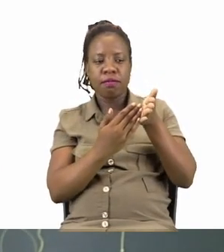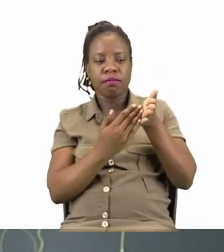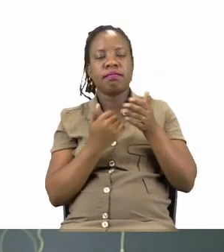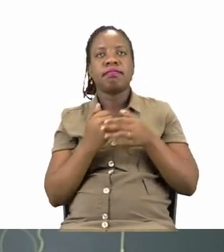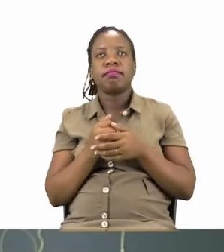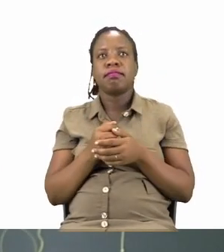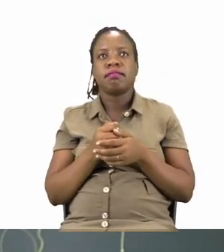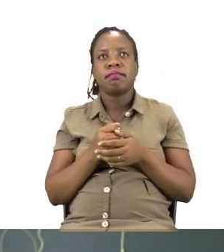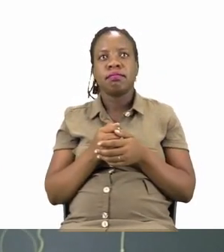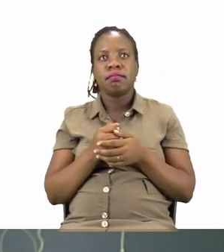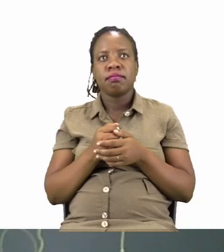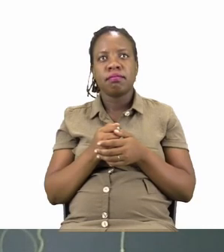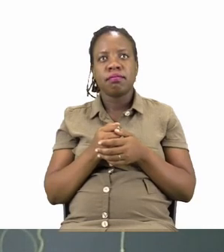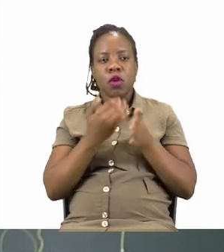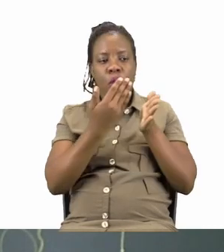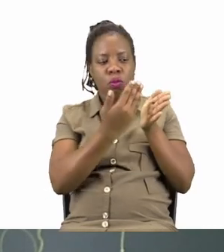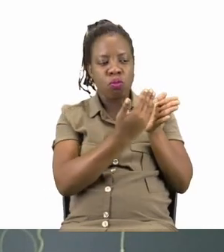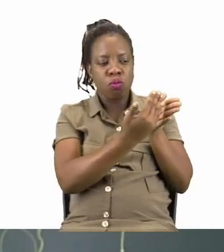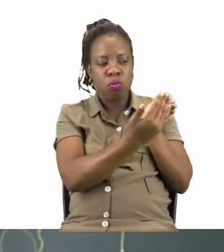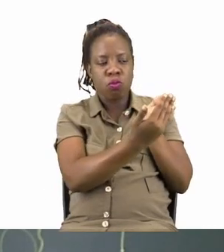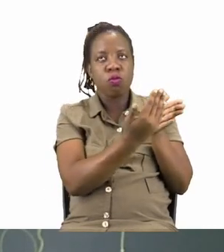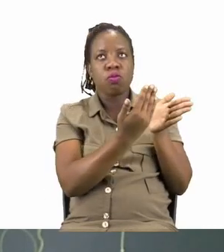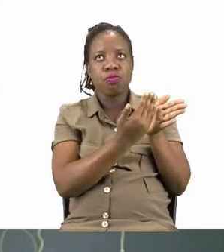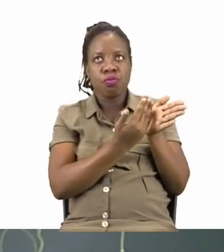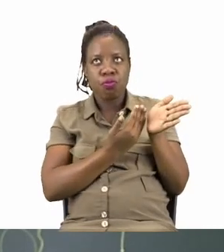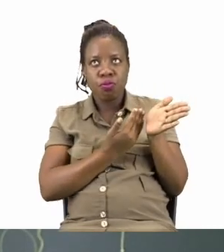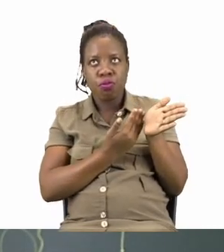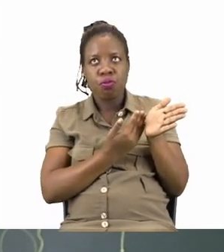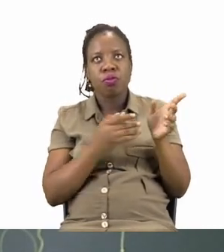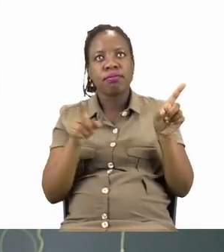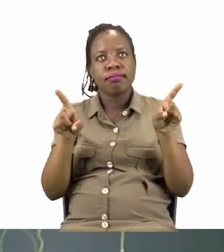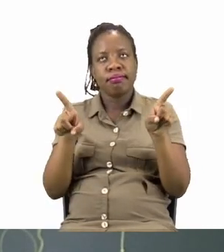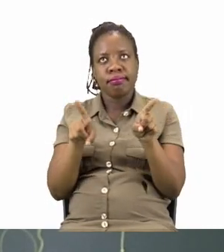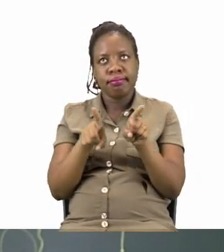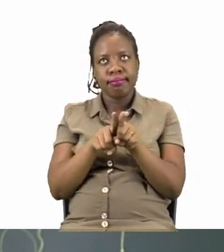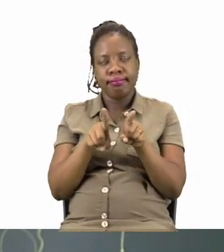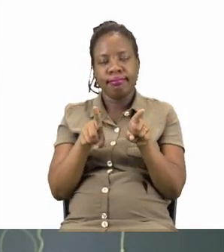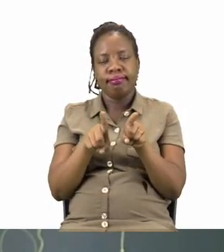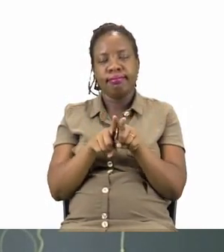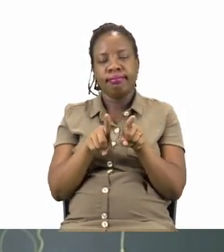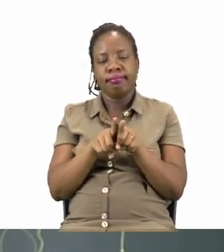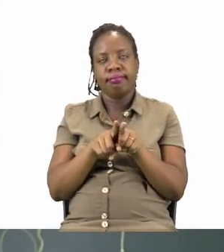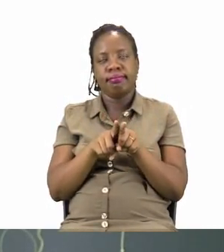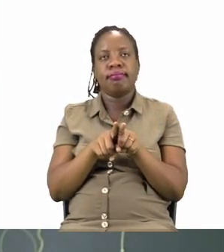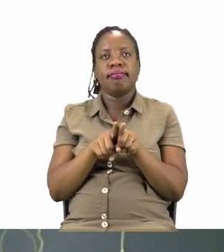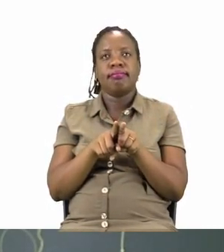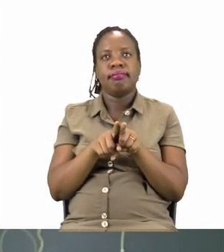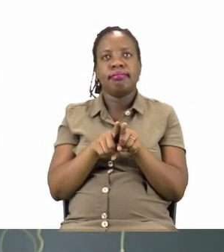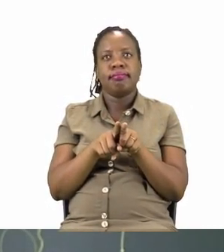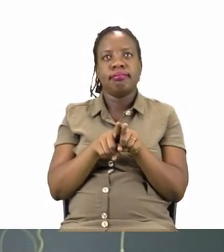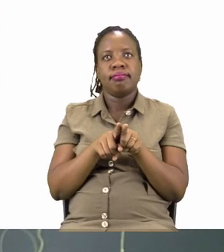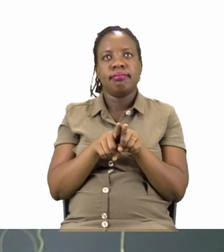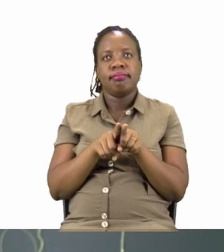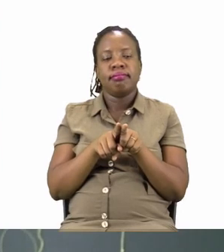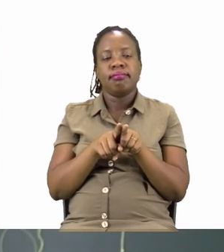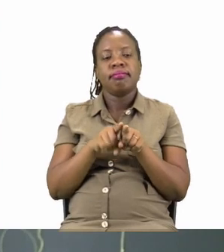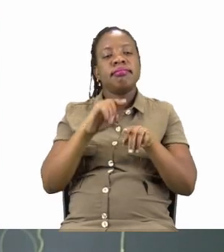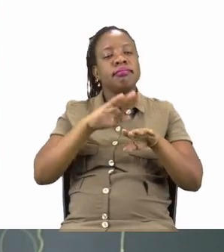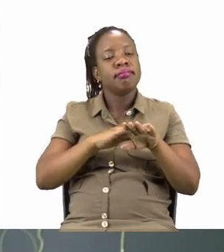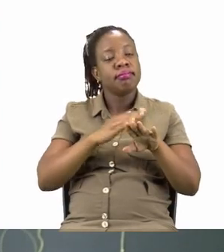have 2 equal parts. Now in this case, when we